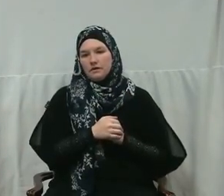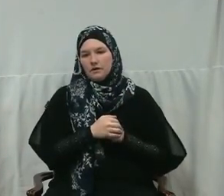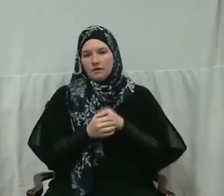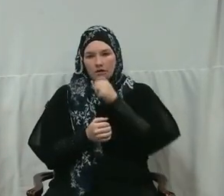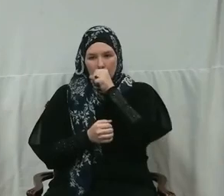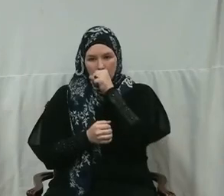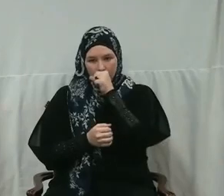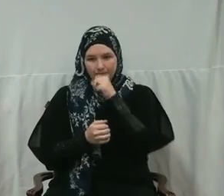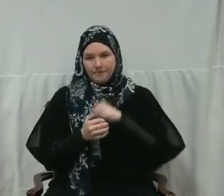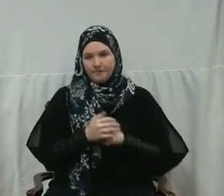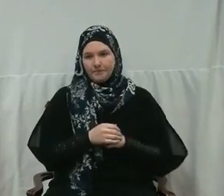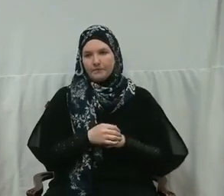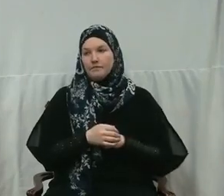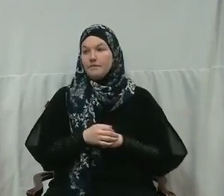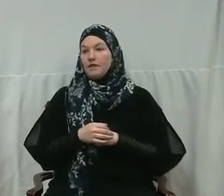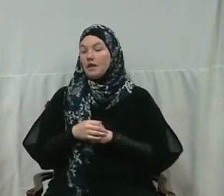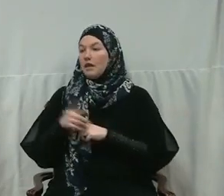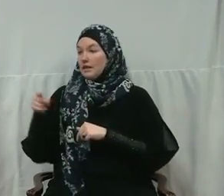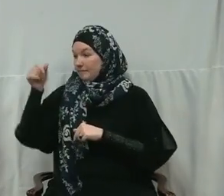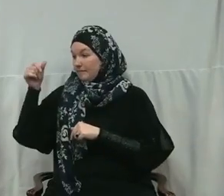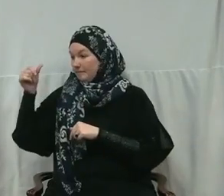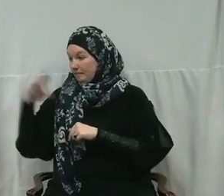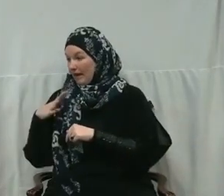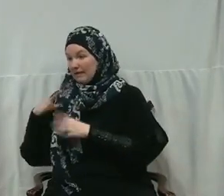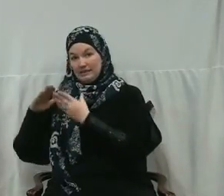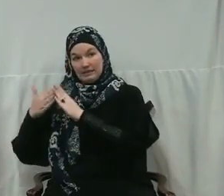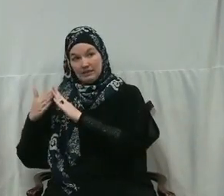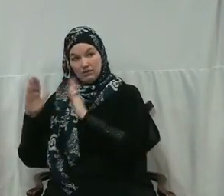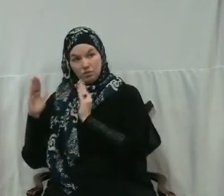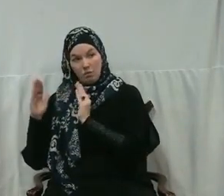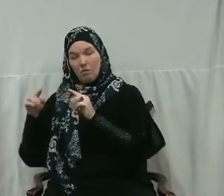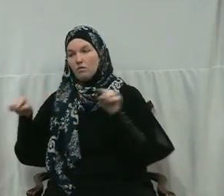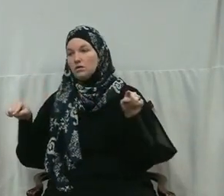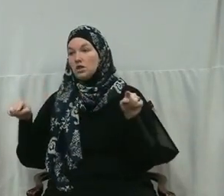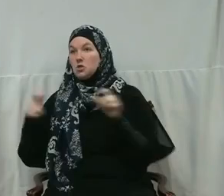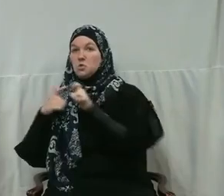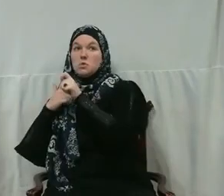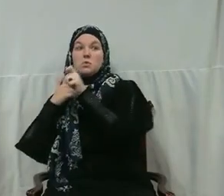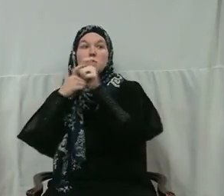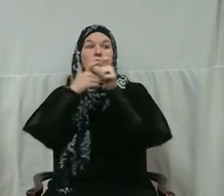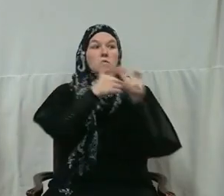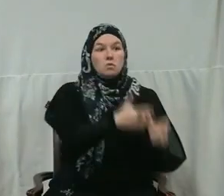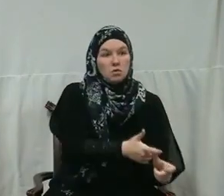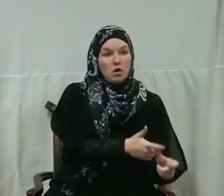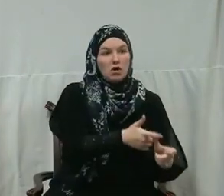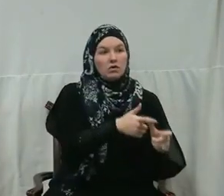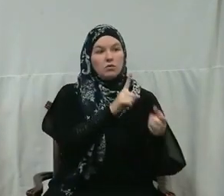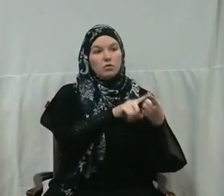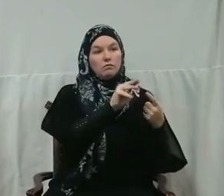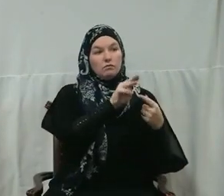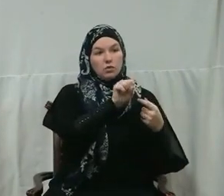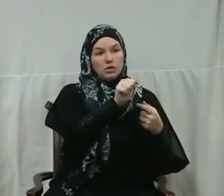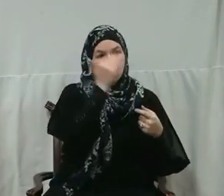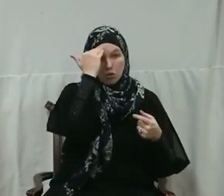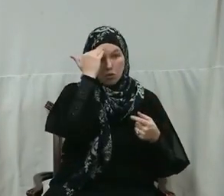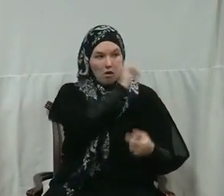the other end of town running towards Musa, knowing that Musa is being tracked down by the